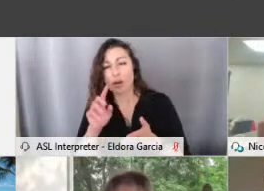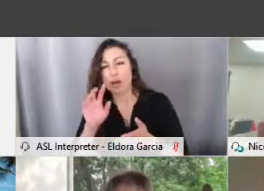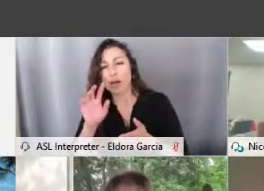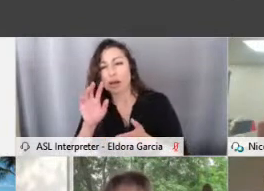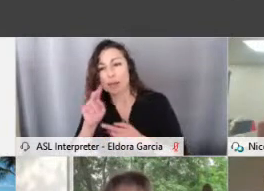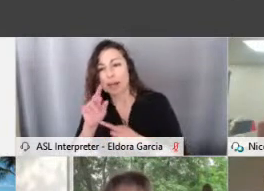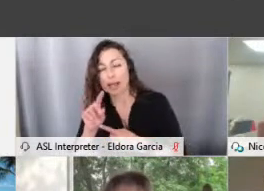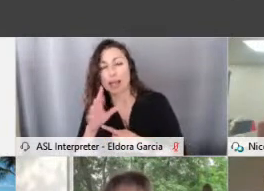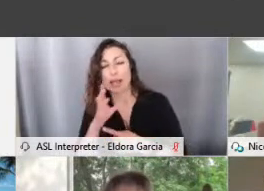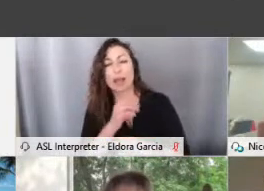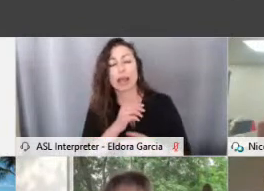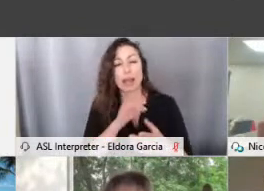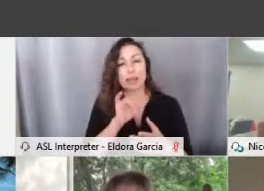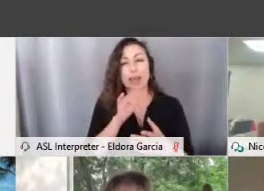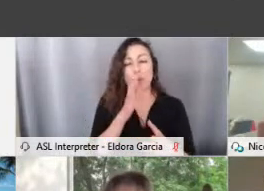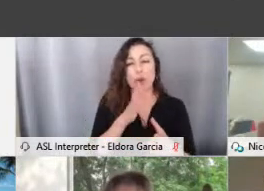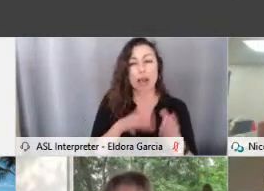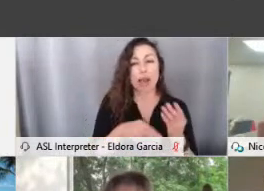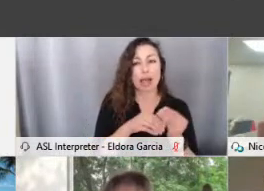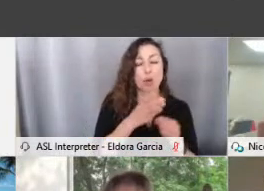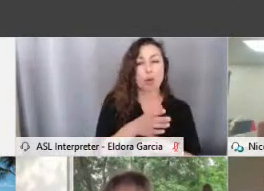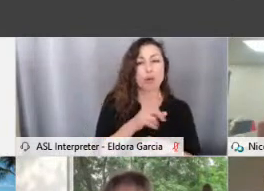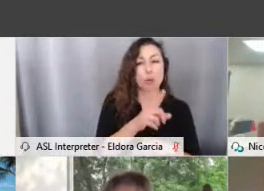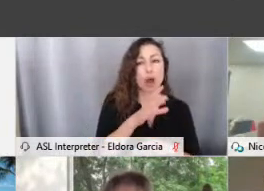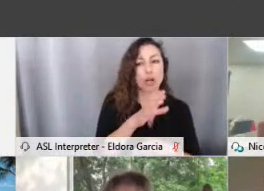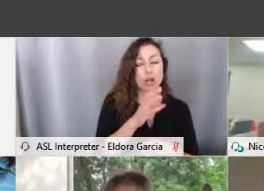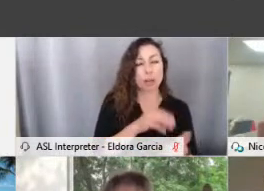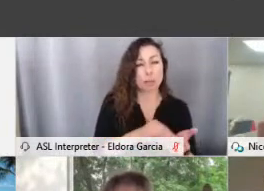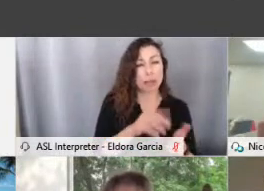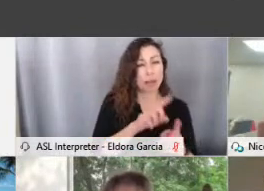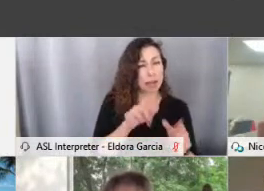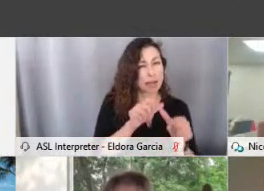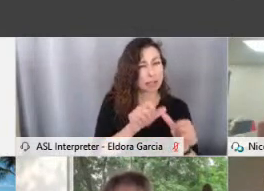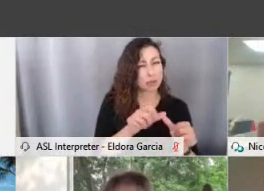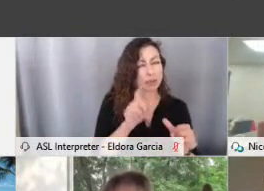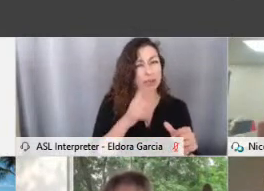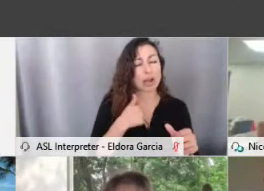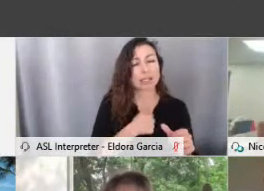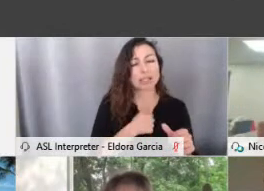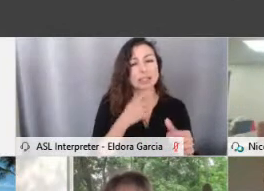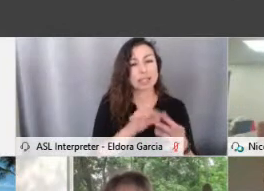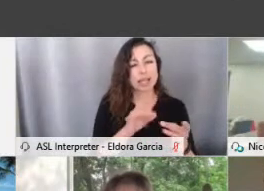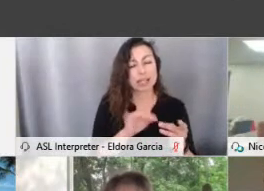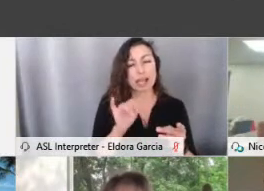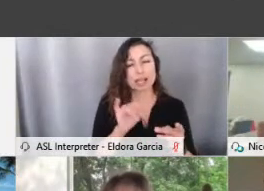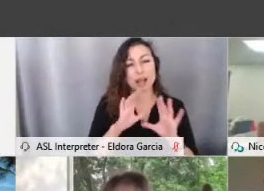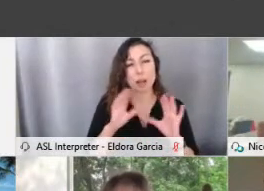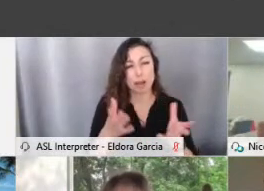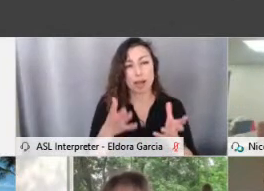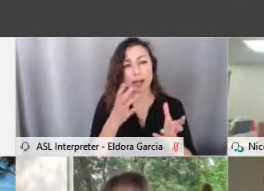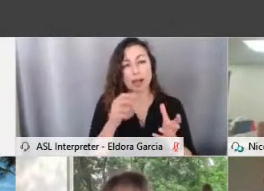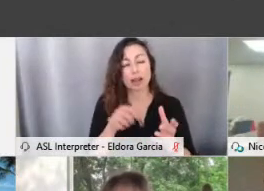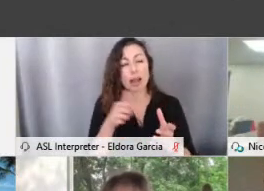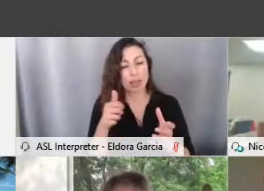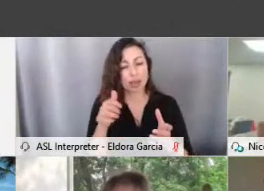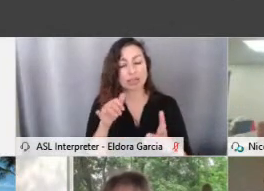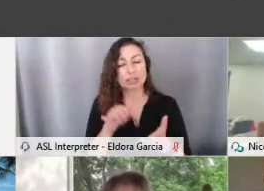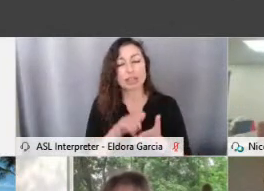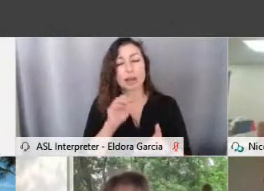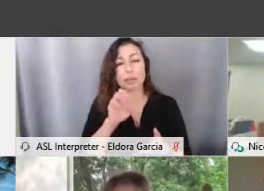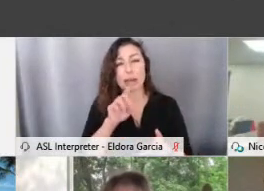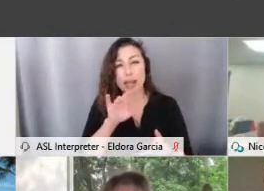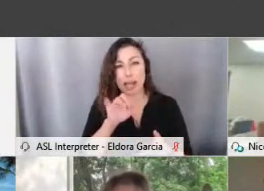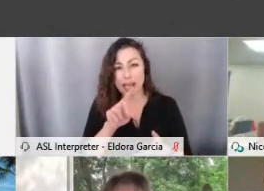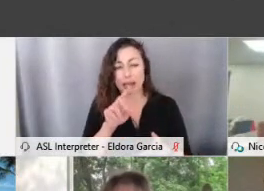sanding, which would have added over 100 million. Yet I continue to hear us say, as a body and others, that